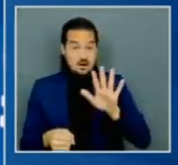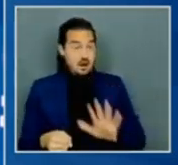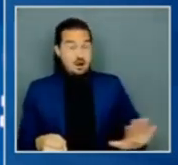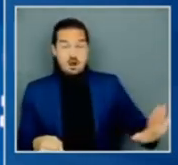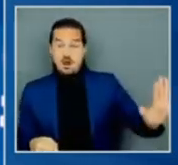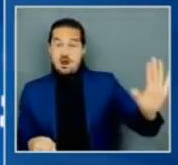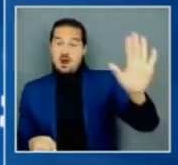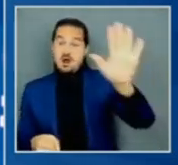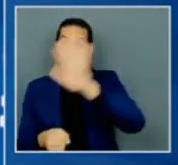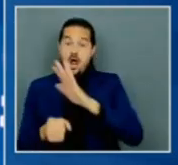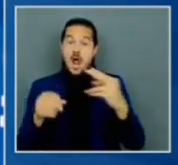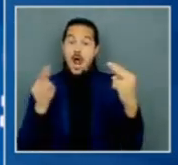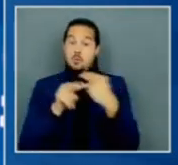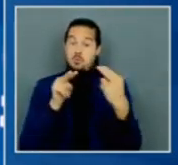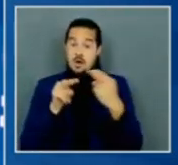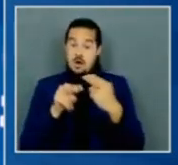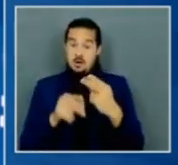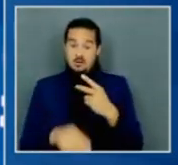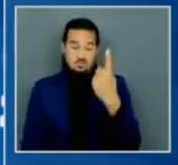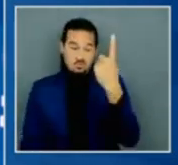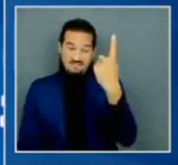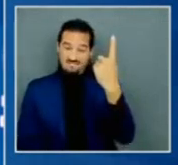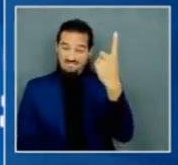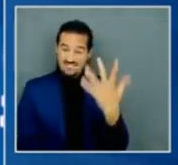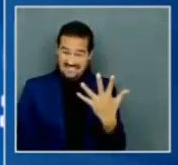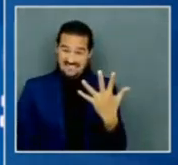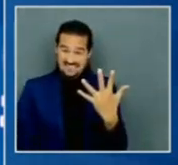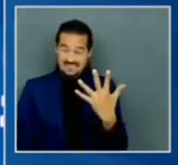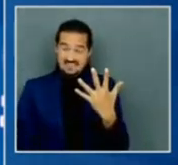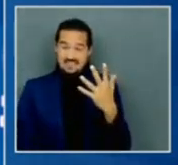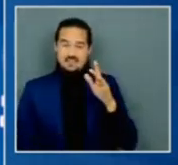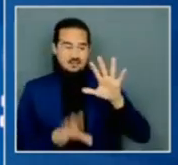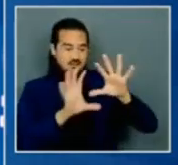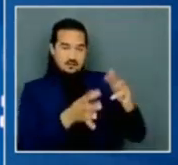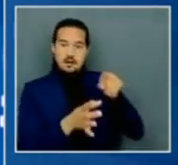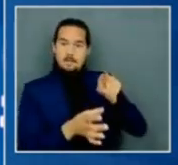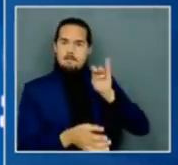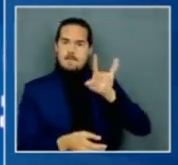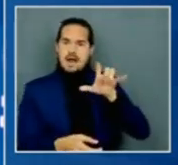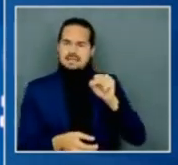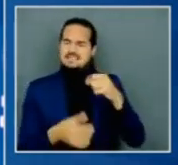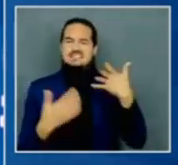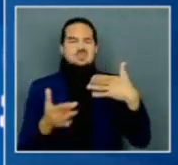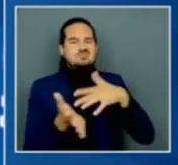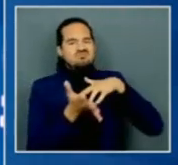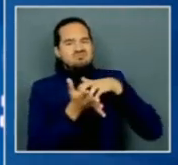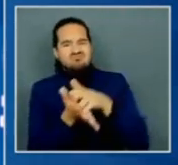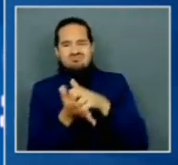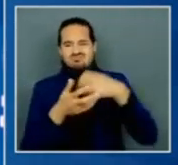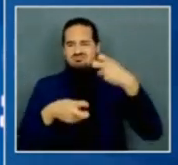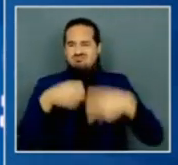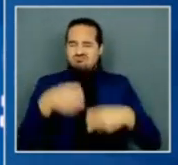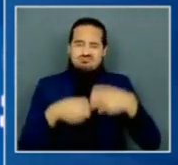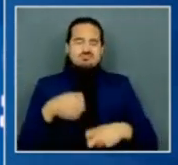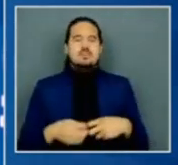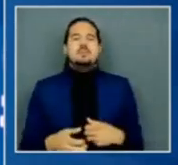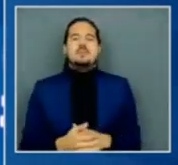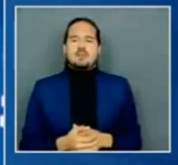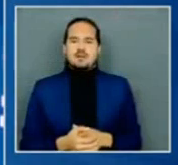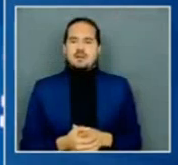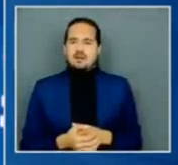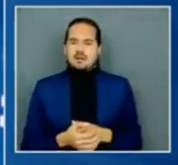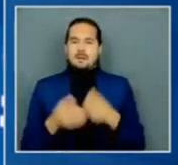1 in 5 miles of our highways are still in, quote, poor condition, according to the Society of American Engineers. Tens